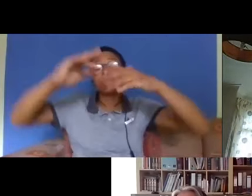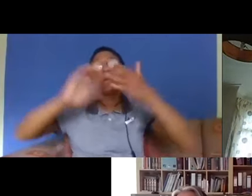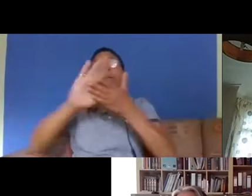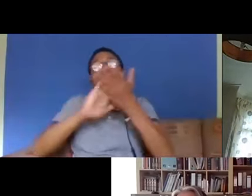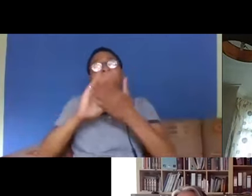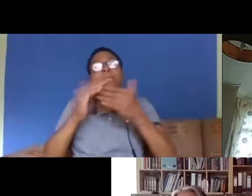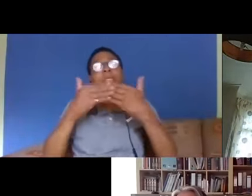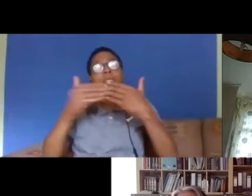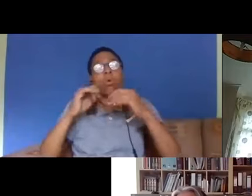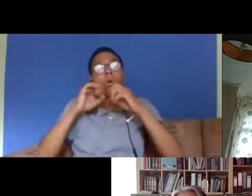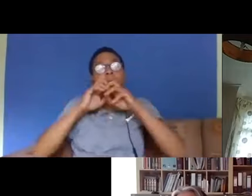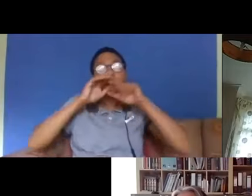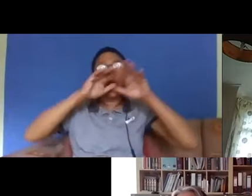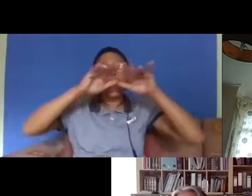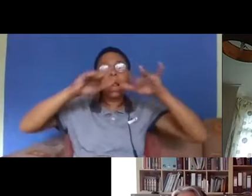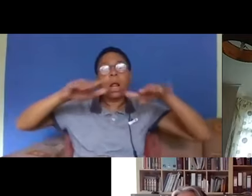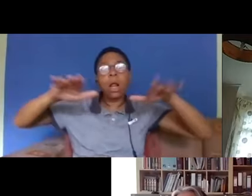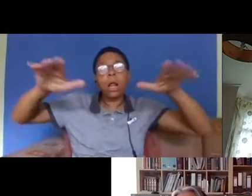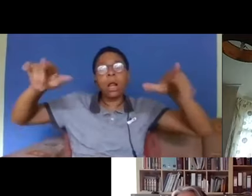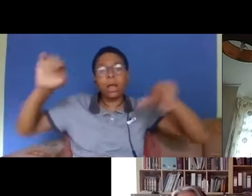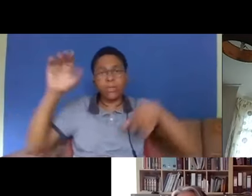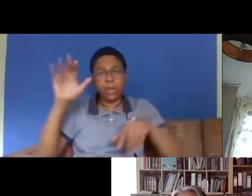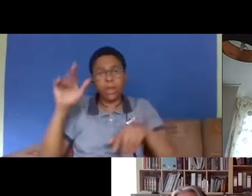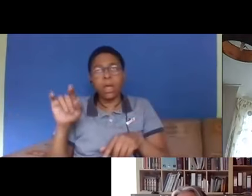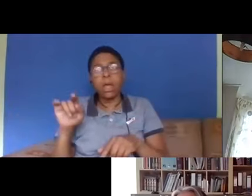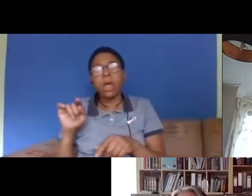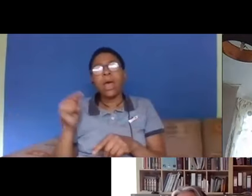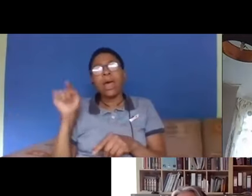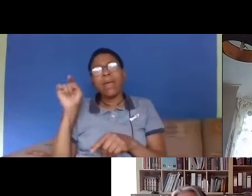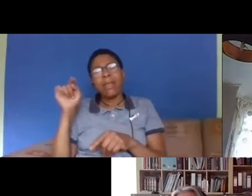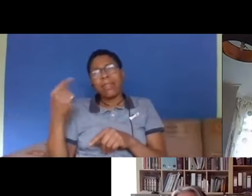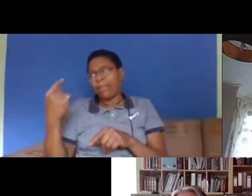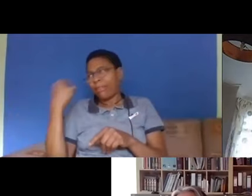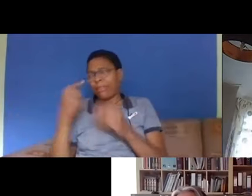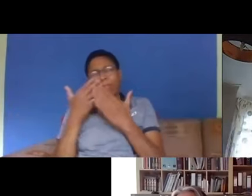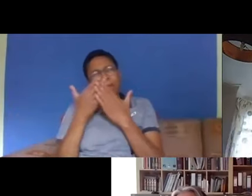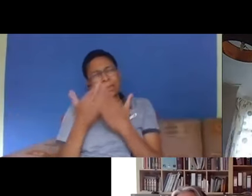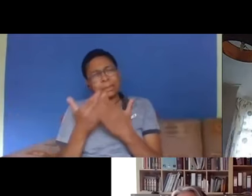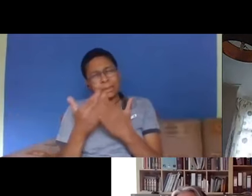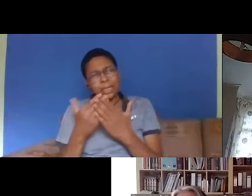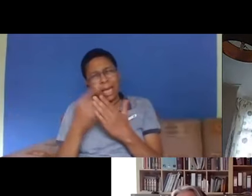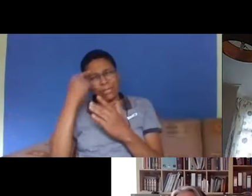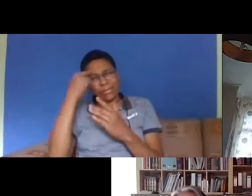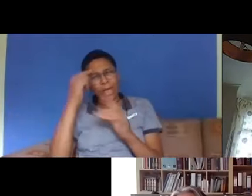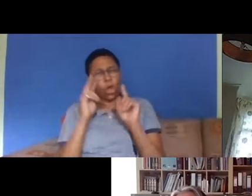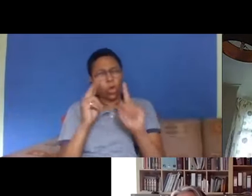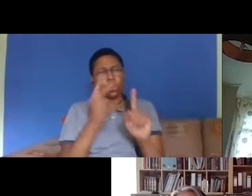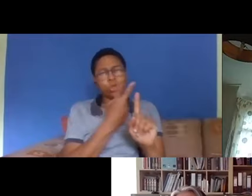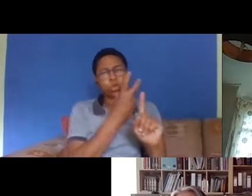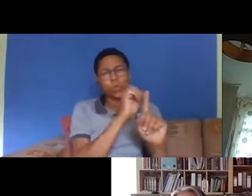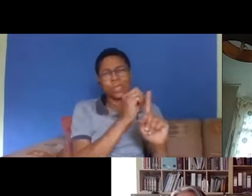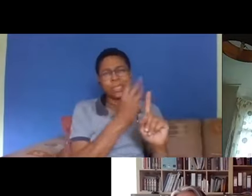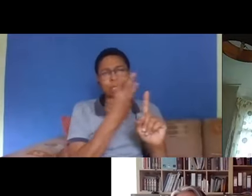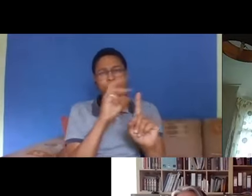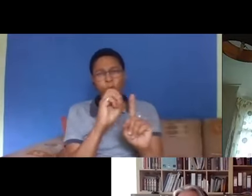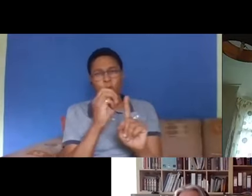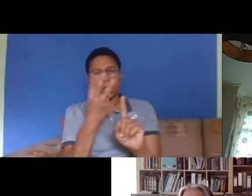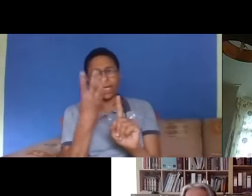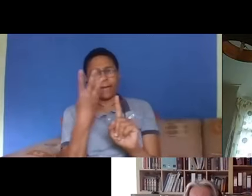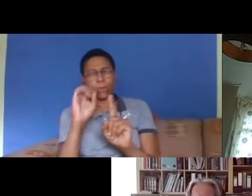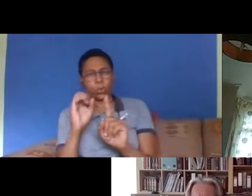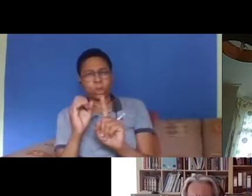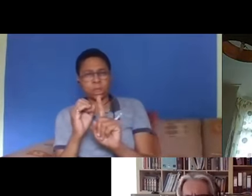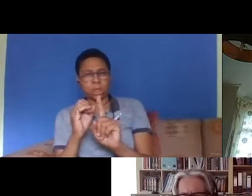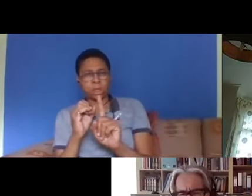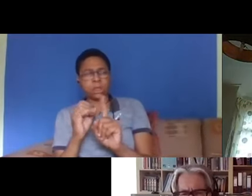to, off the top of my head, up 20, 30 and 40 degrees, I think. So if any dance class is up to